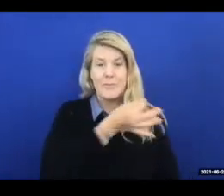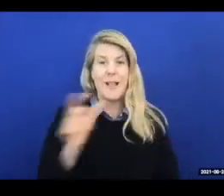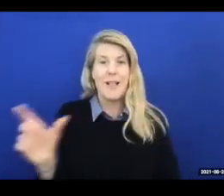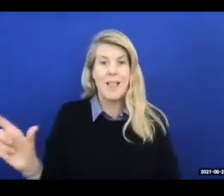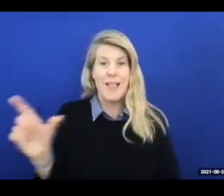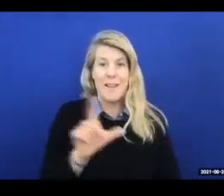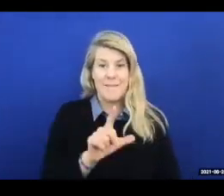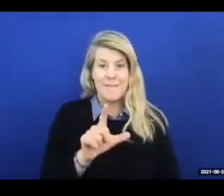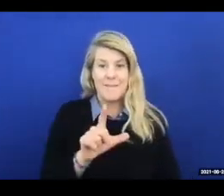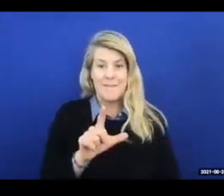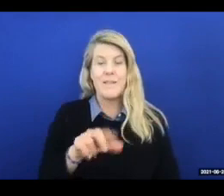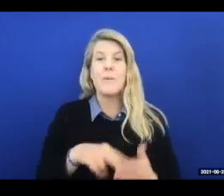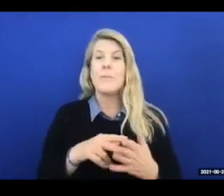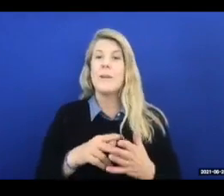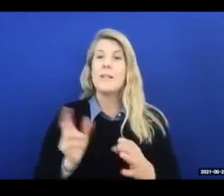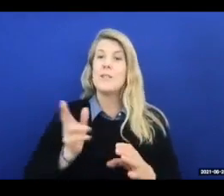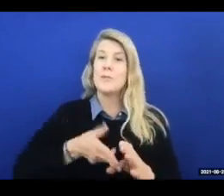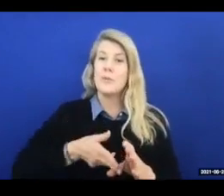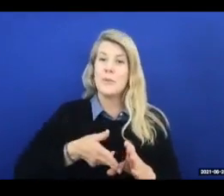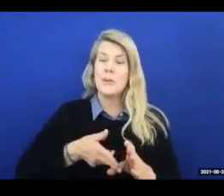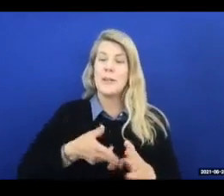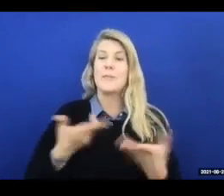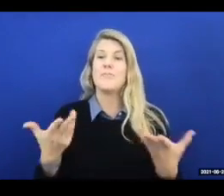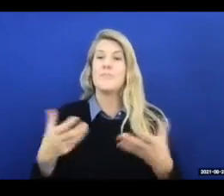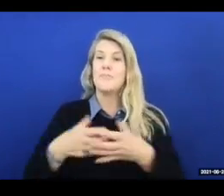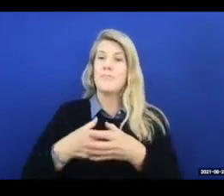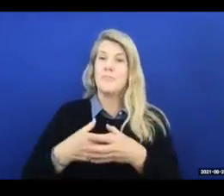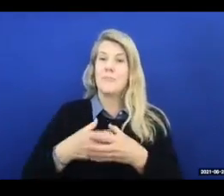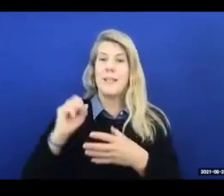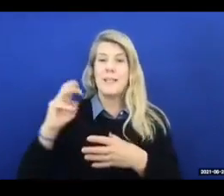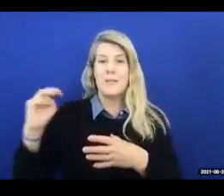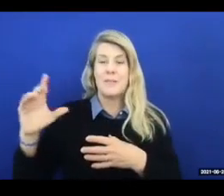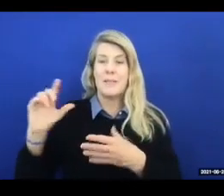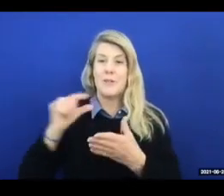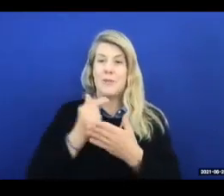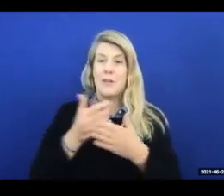thereby joining the company of SMC graduates before you.